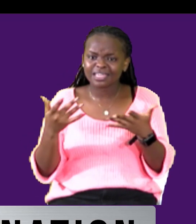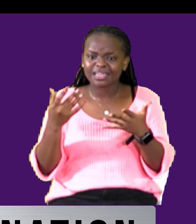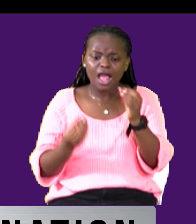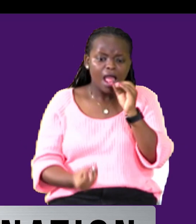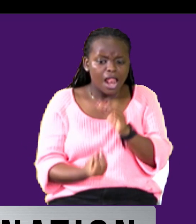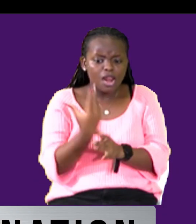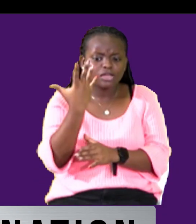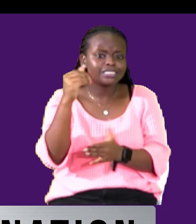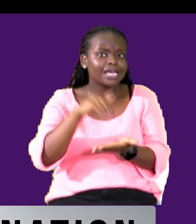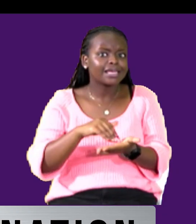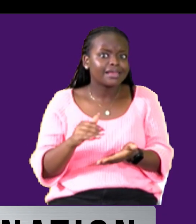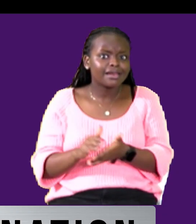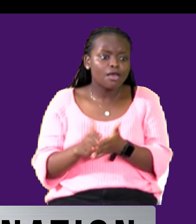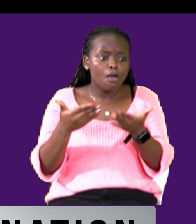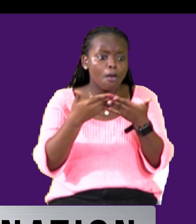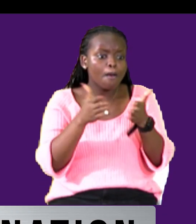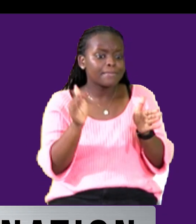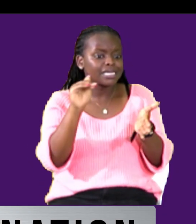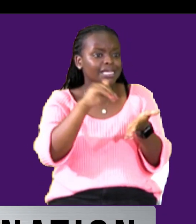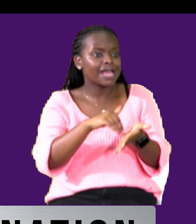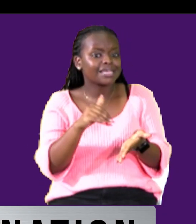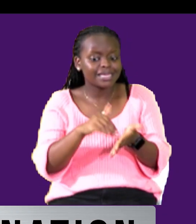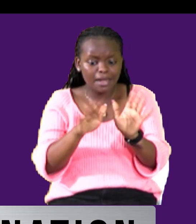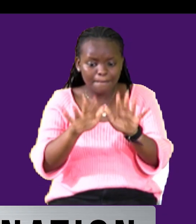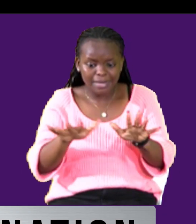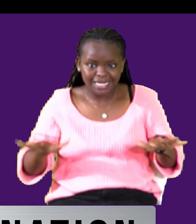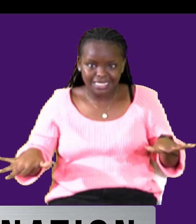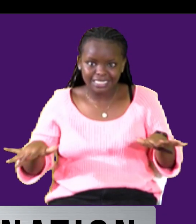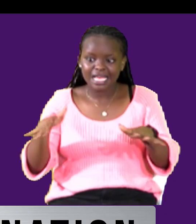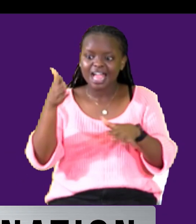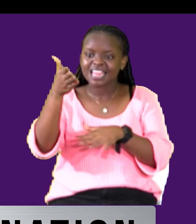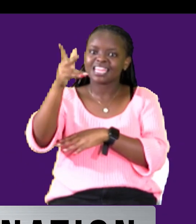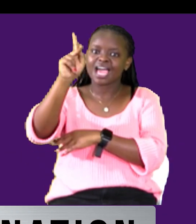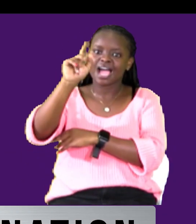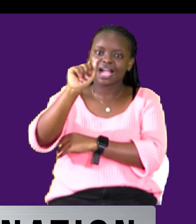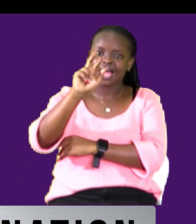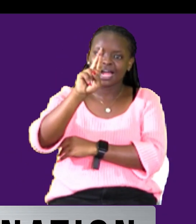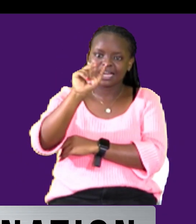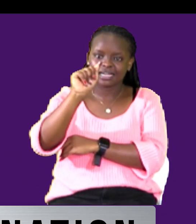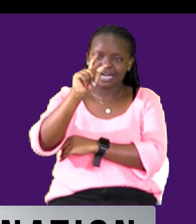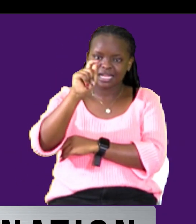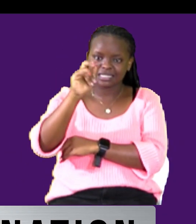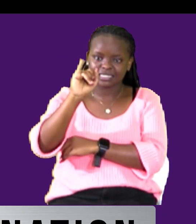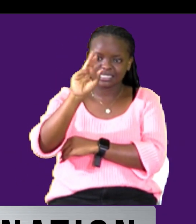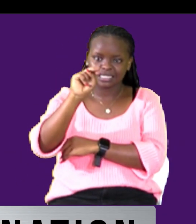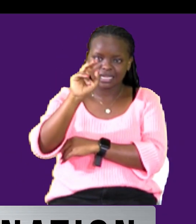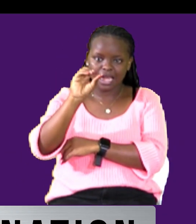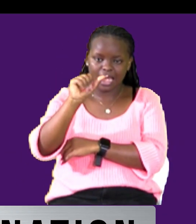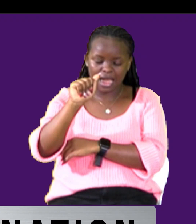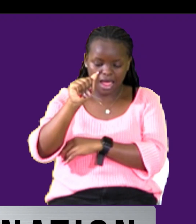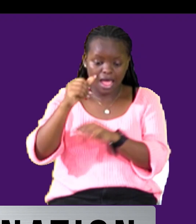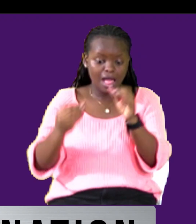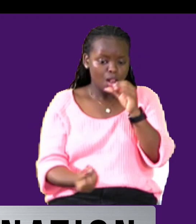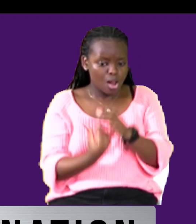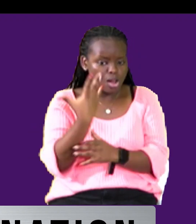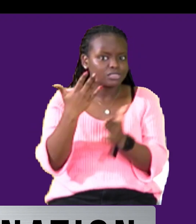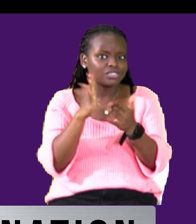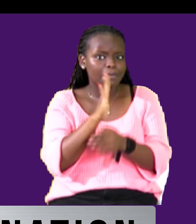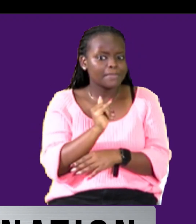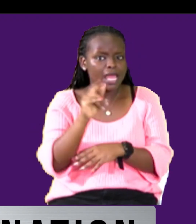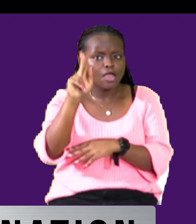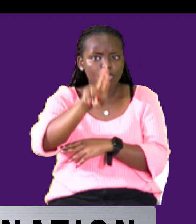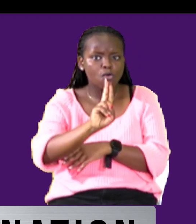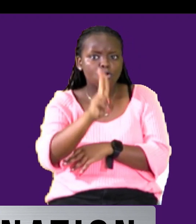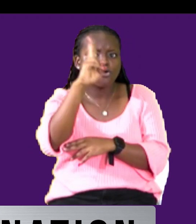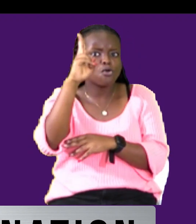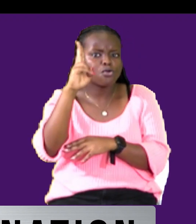relaunch, opening again a market in Karatina yenye ilifungulionga na Uhuru Kenyatta, anaenda naifungua tena. Does it